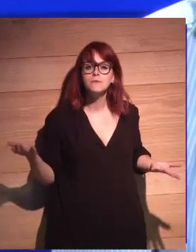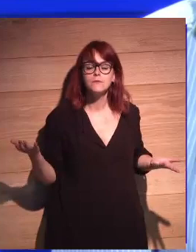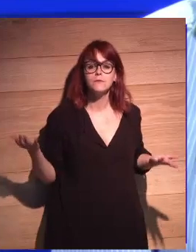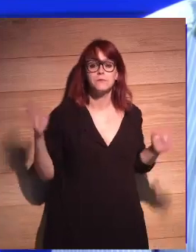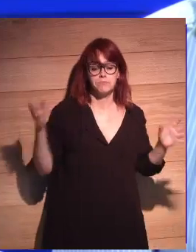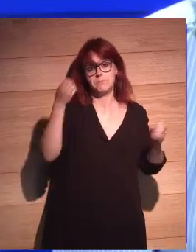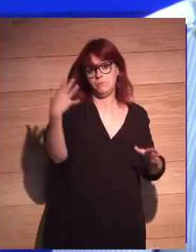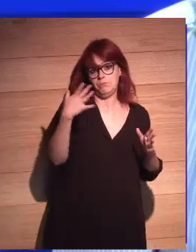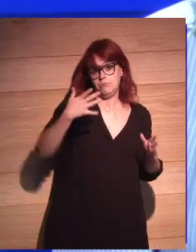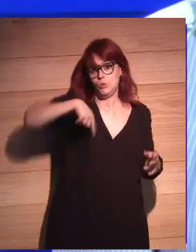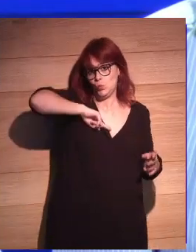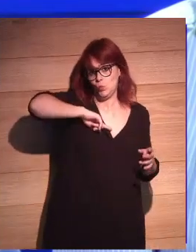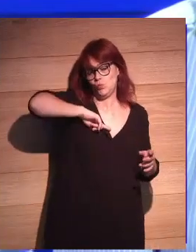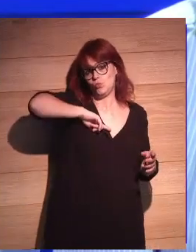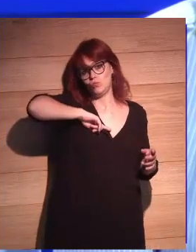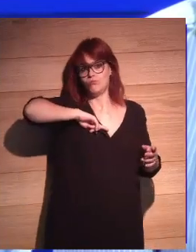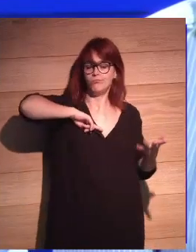have to use? Well,